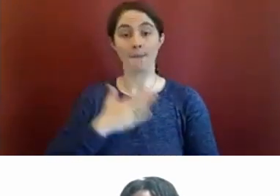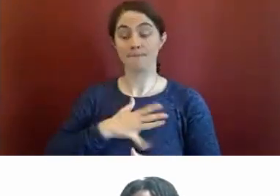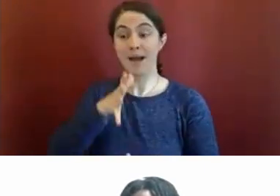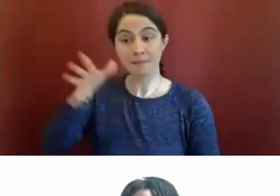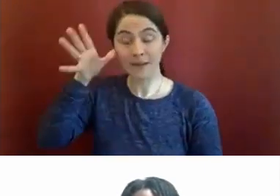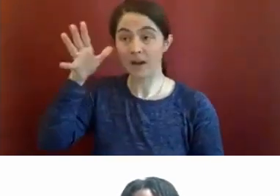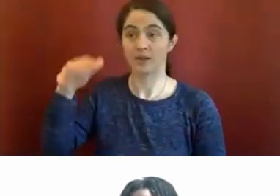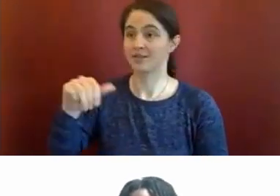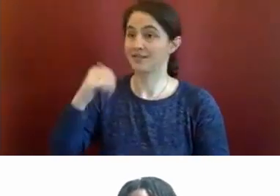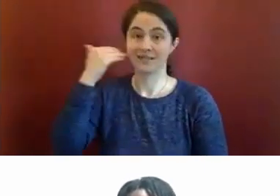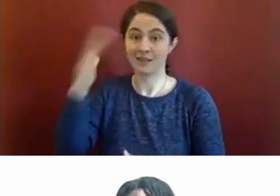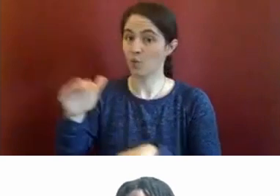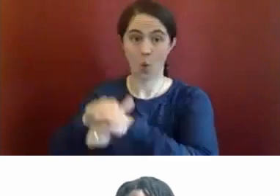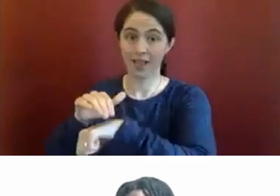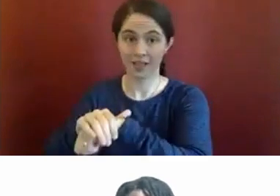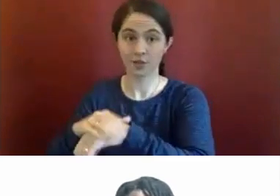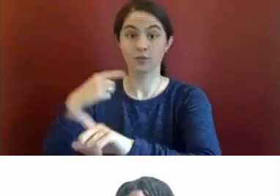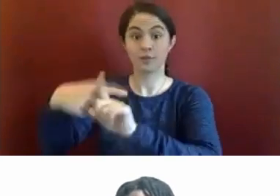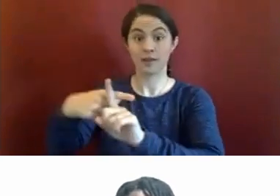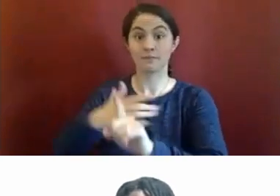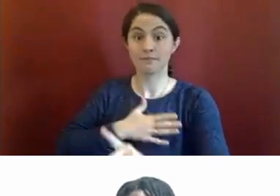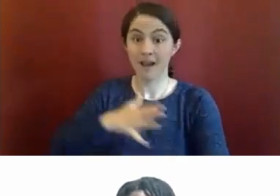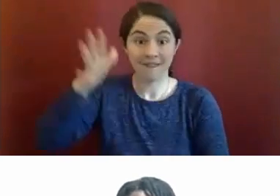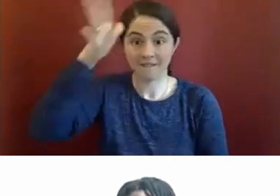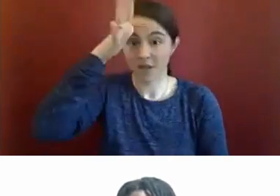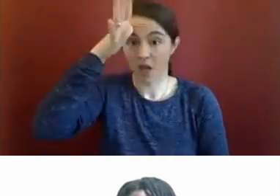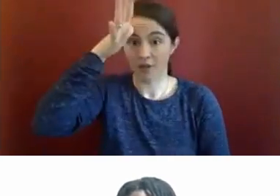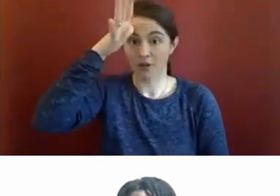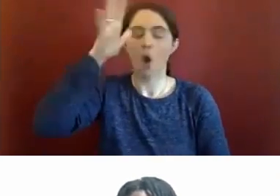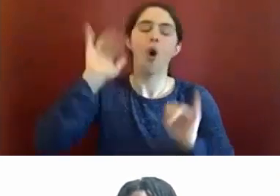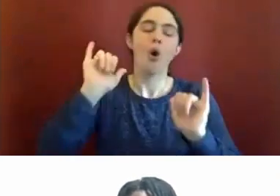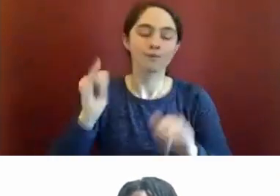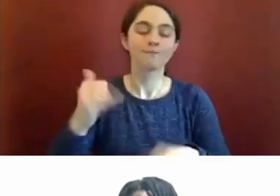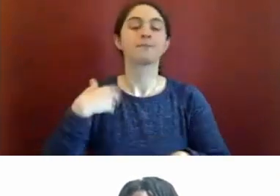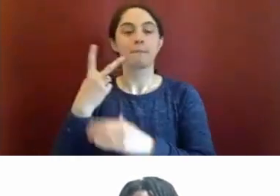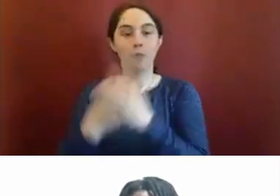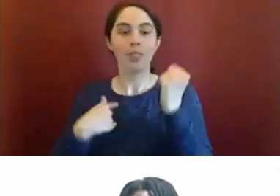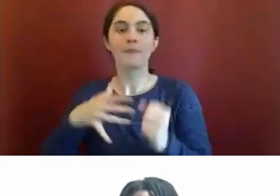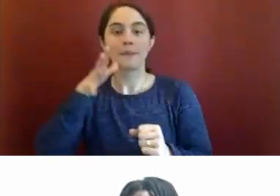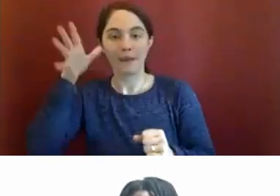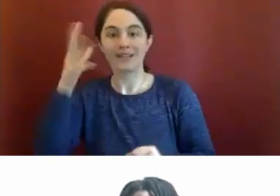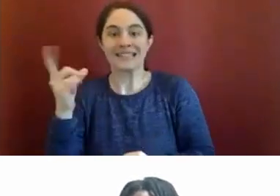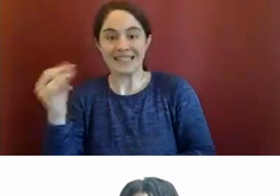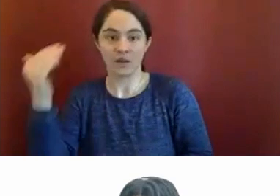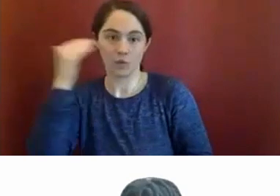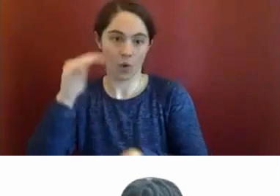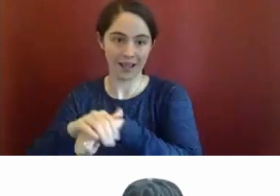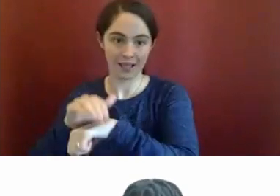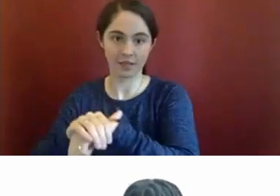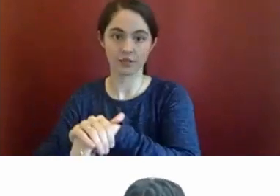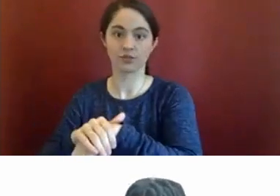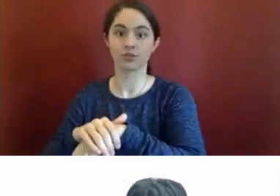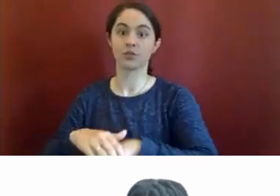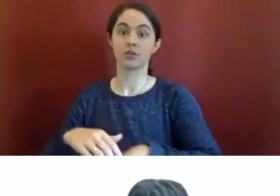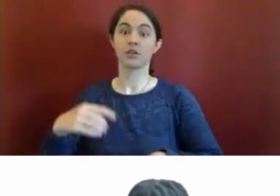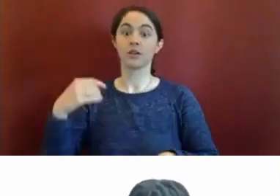my father he was never away from academics. Him and my academics were like, if I had any bad